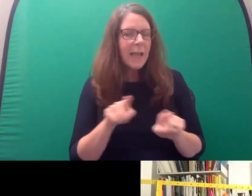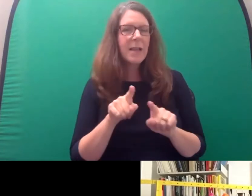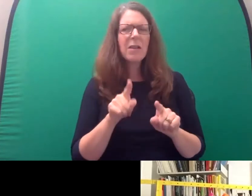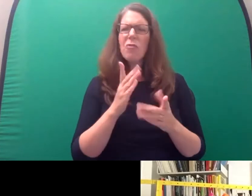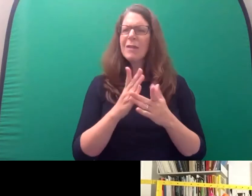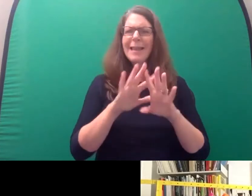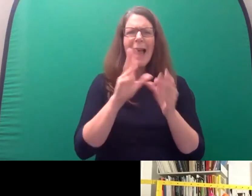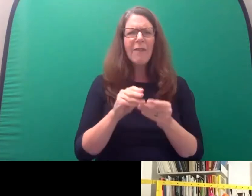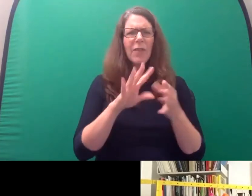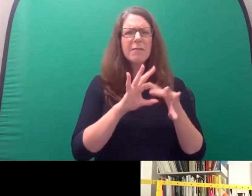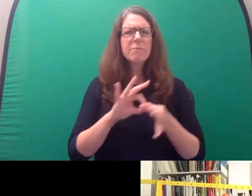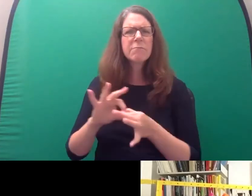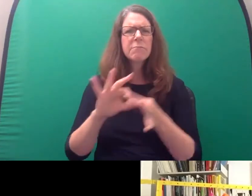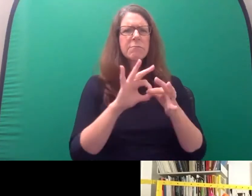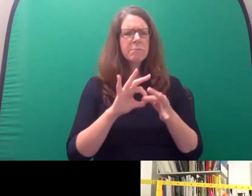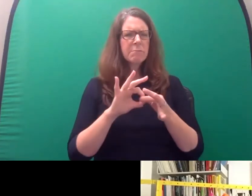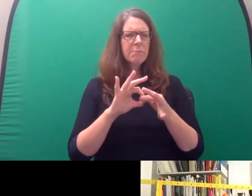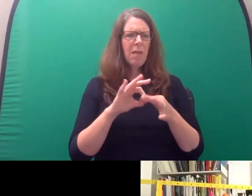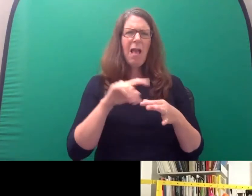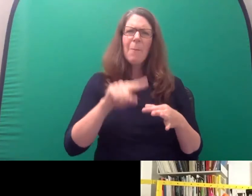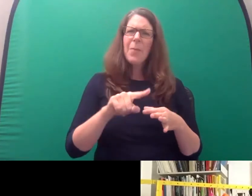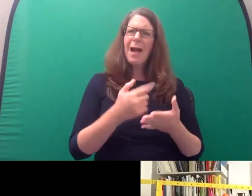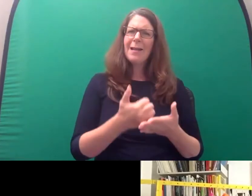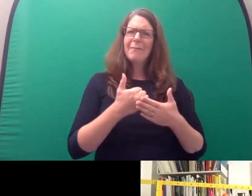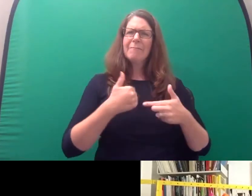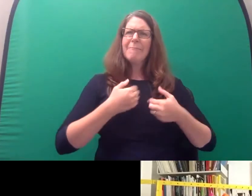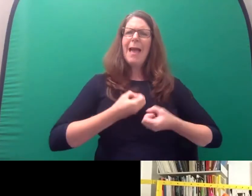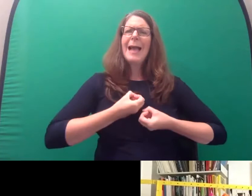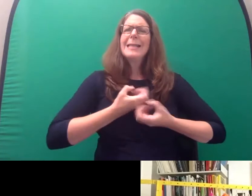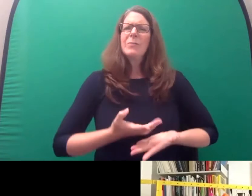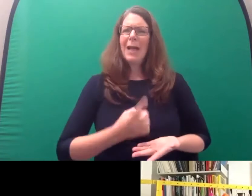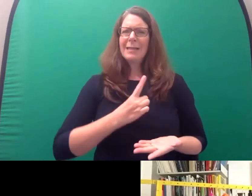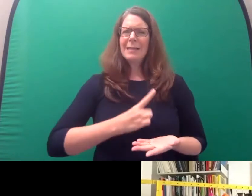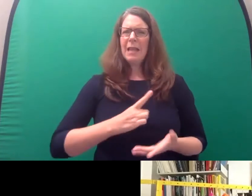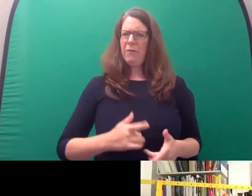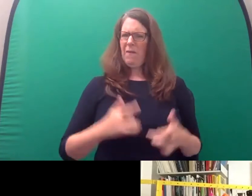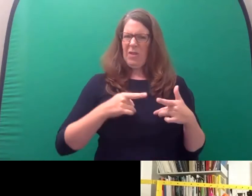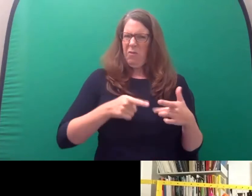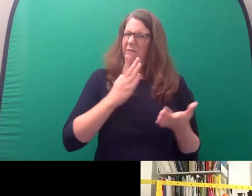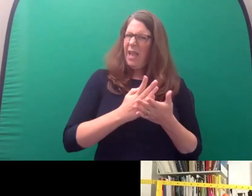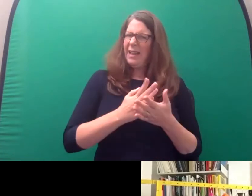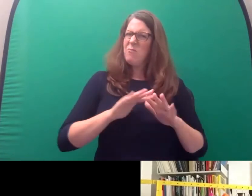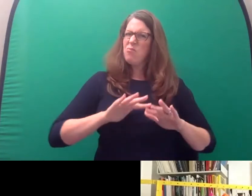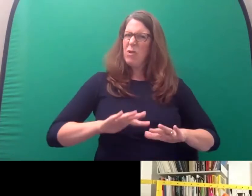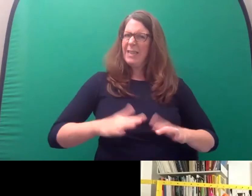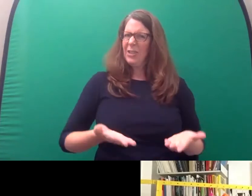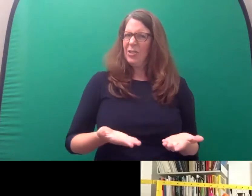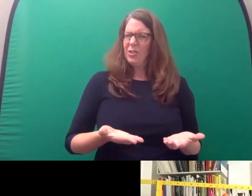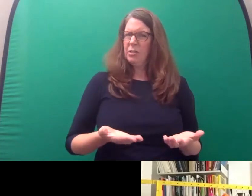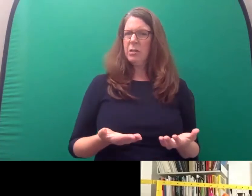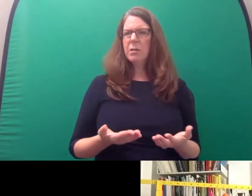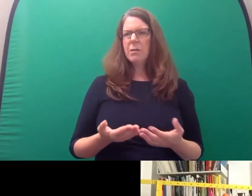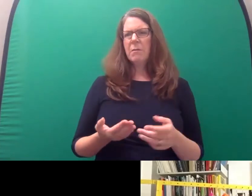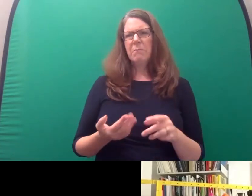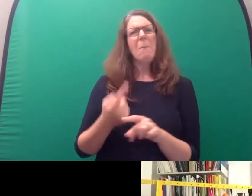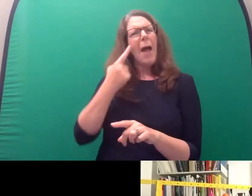a way of expressing oneself. And it's always been, I think, a very British thing to do that. I mean, my partner, I think, would say the